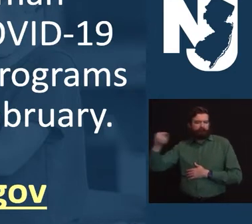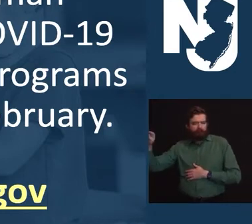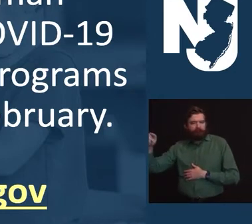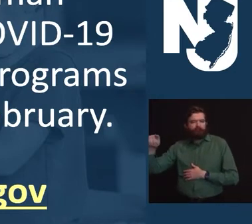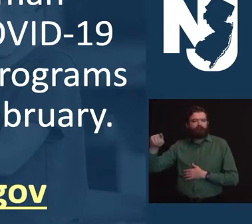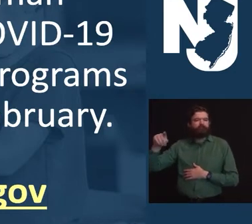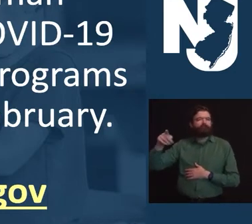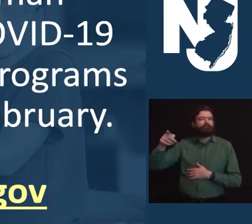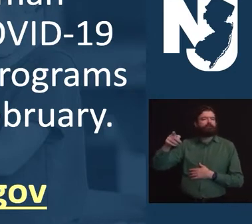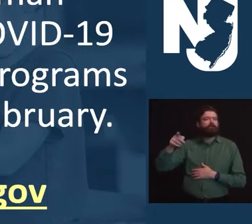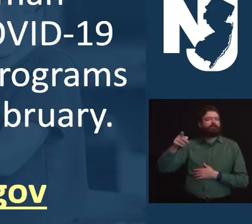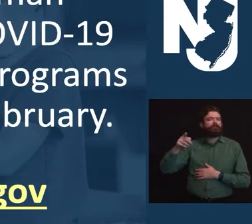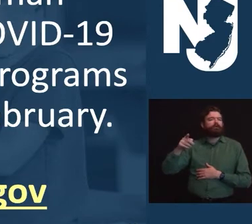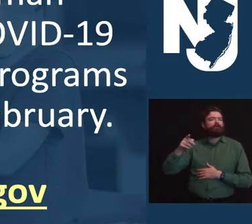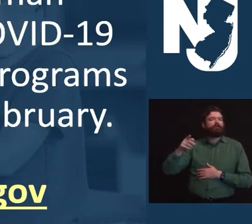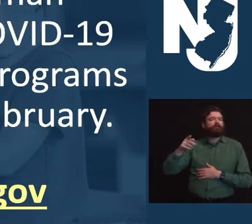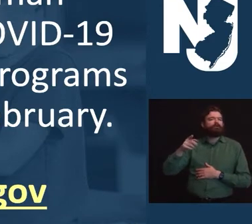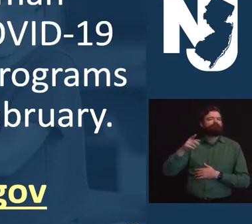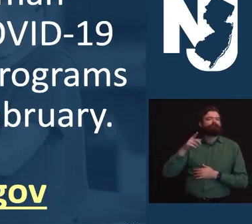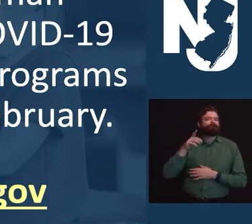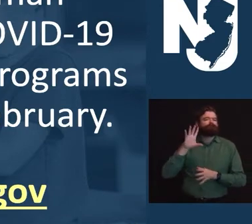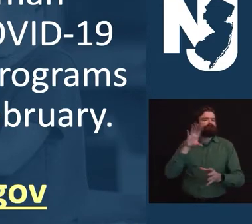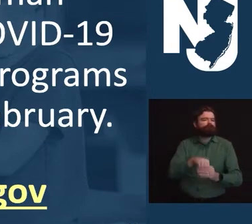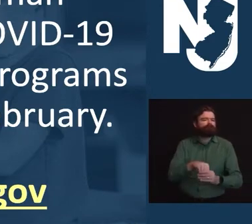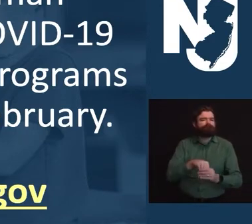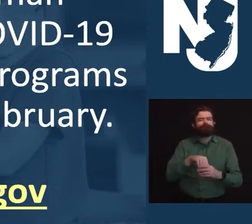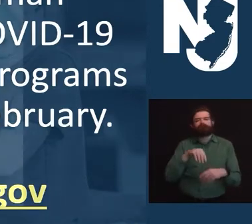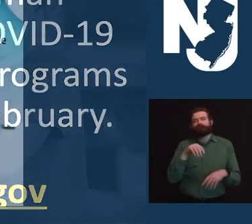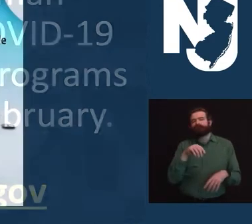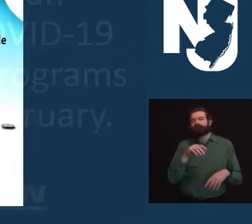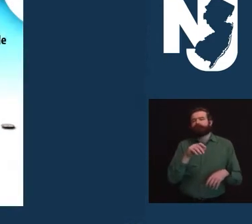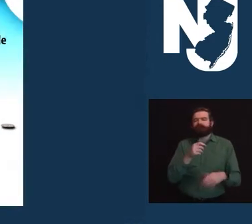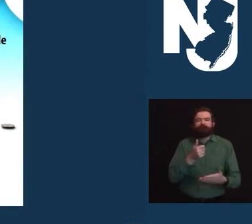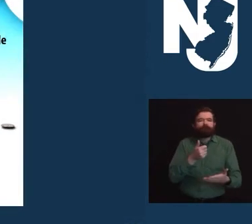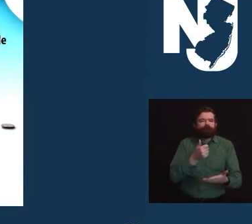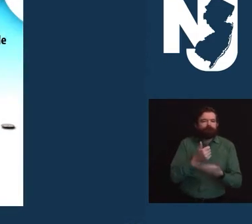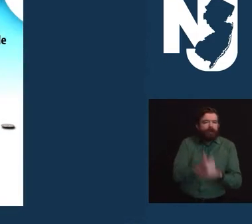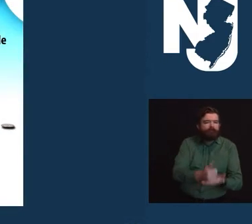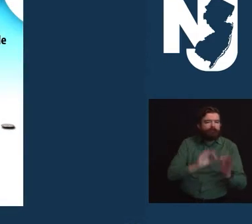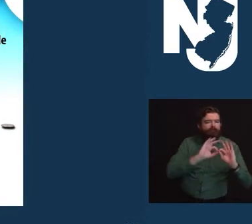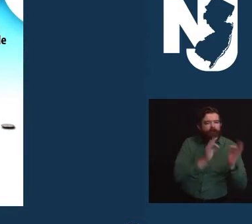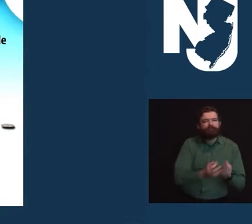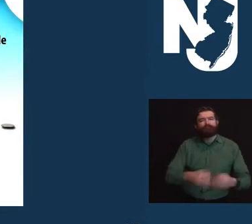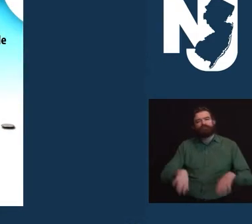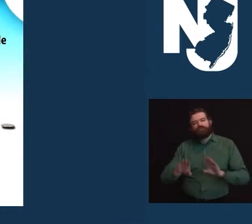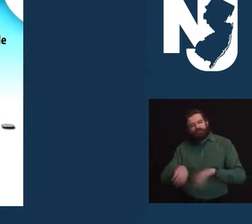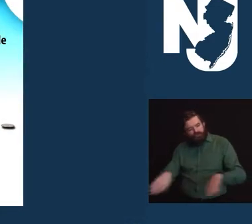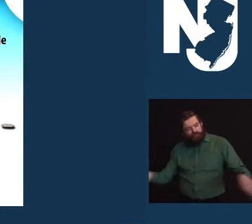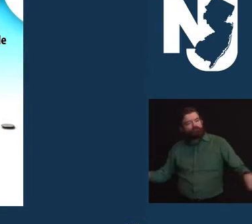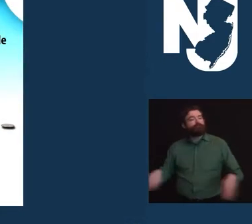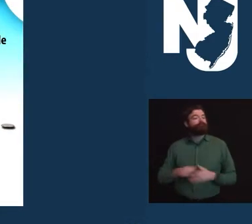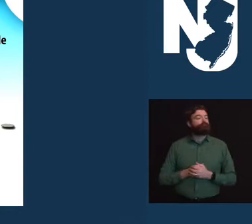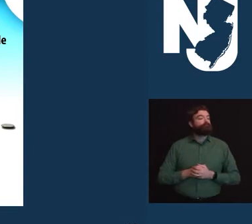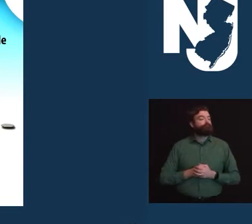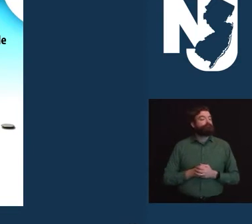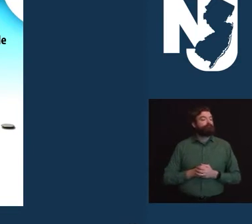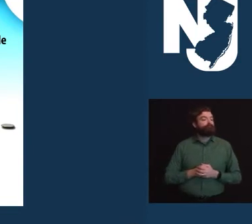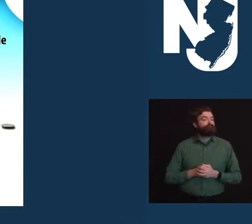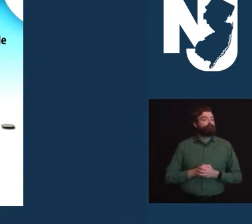families in need throughout this pandemic. Next up, switching gears again, from State Treasurer Liz